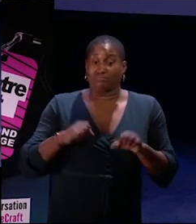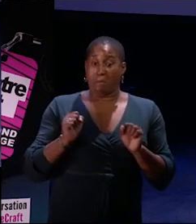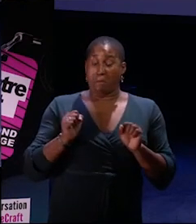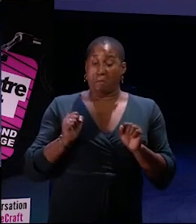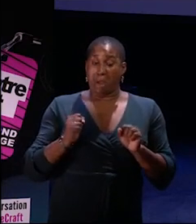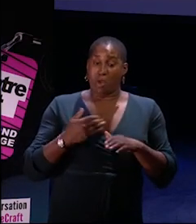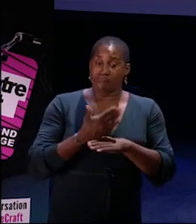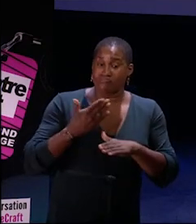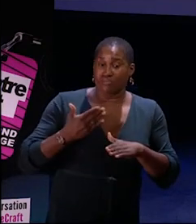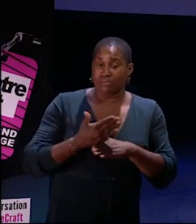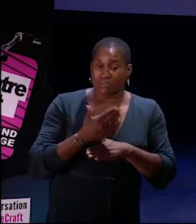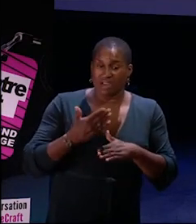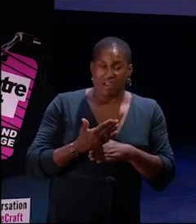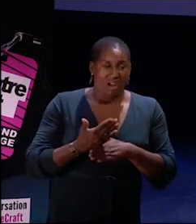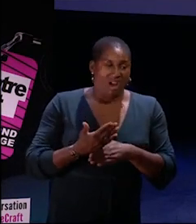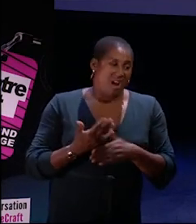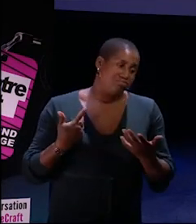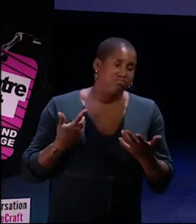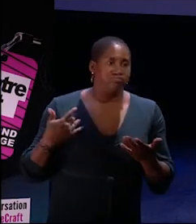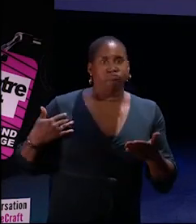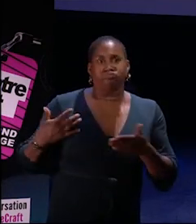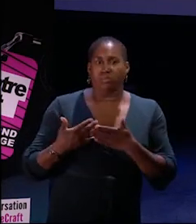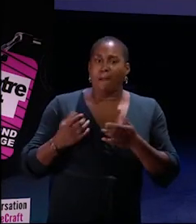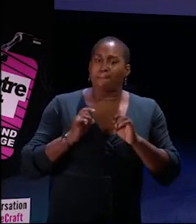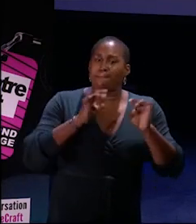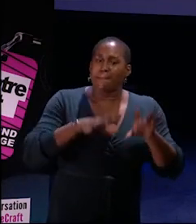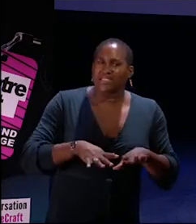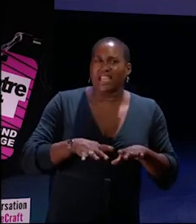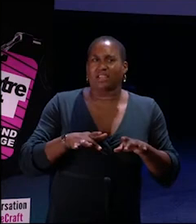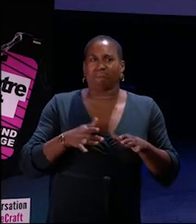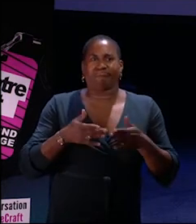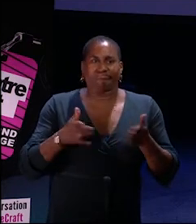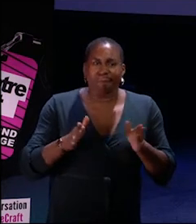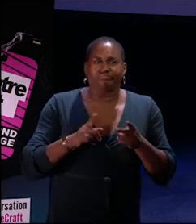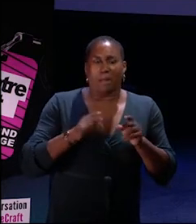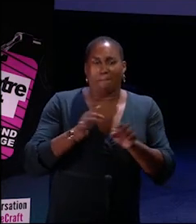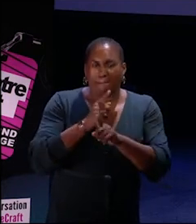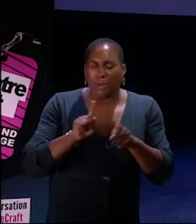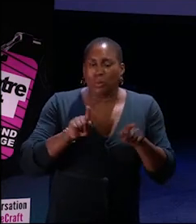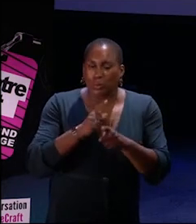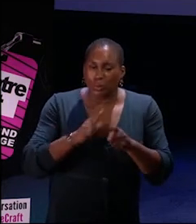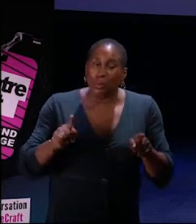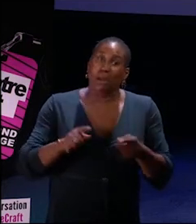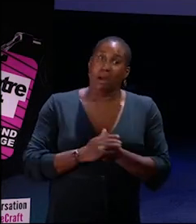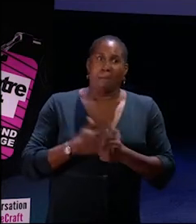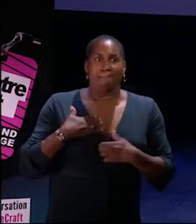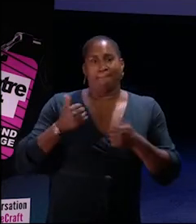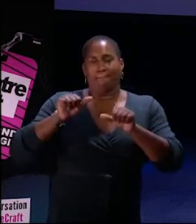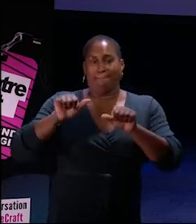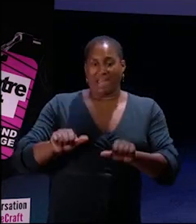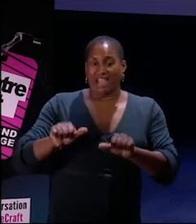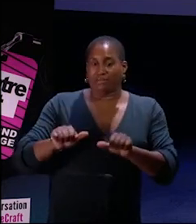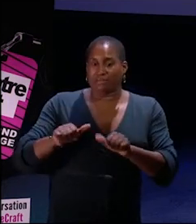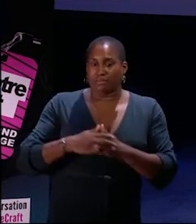since then I've worked on magic shows, I've worked on musicals. The highlight, though, is probably working